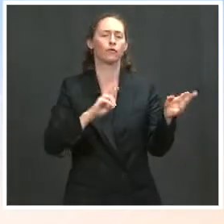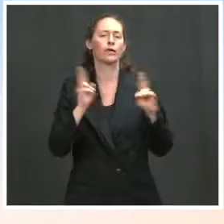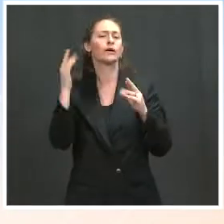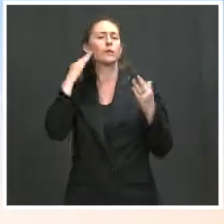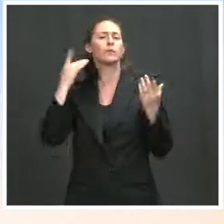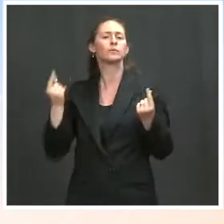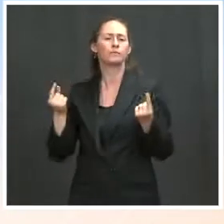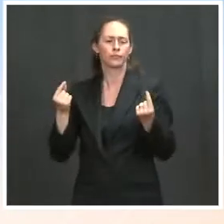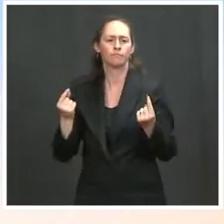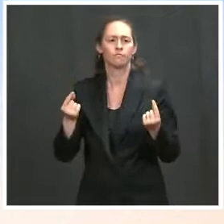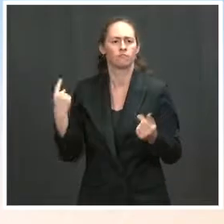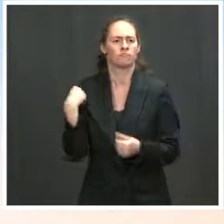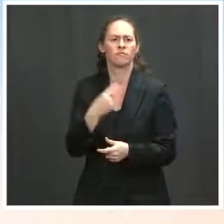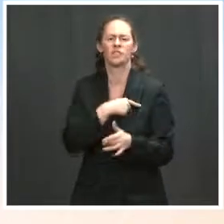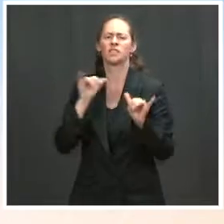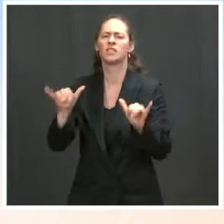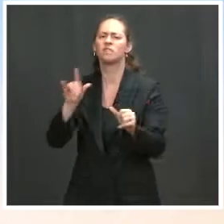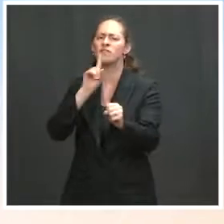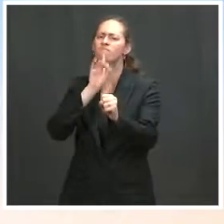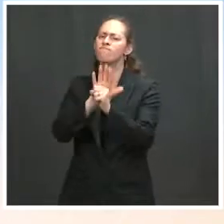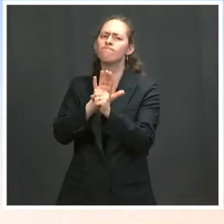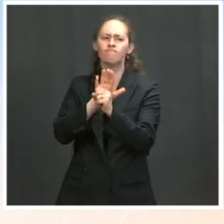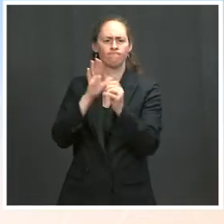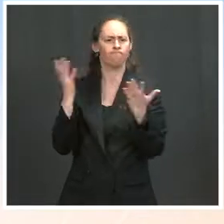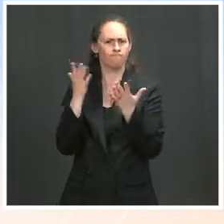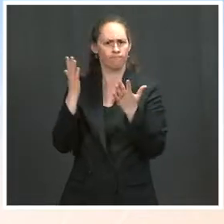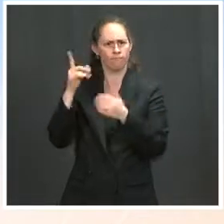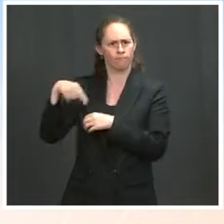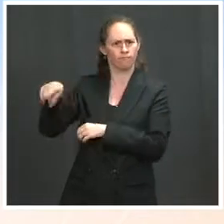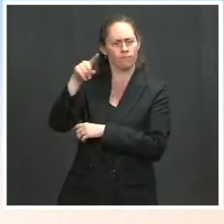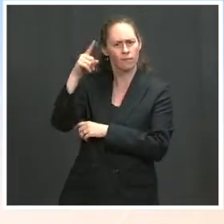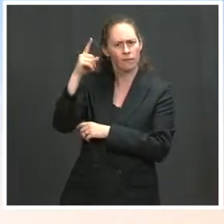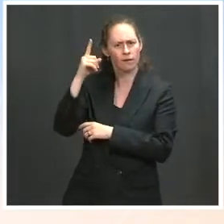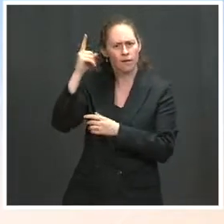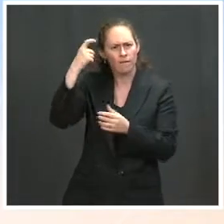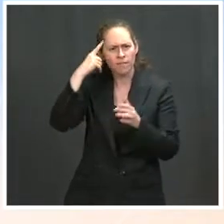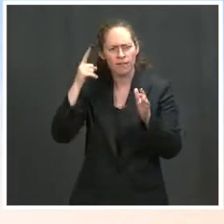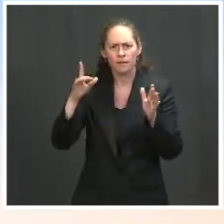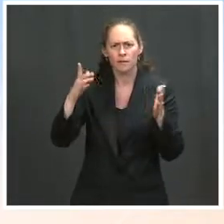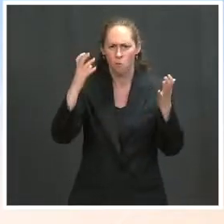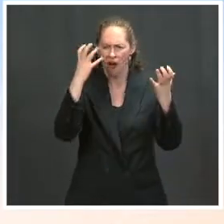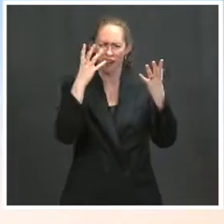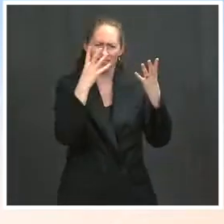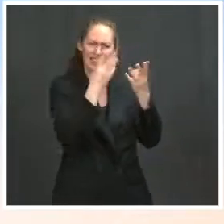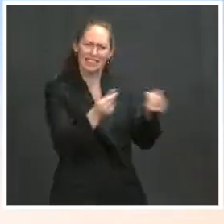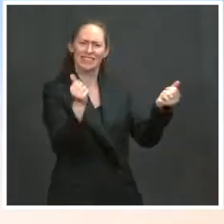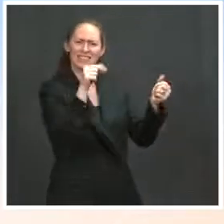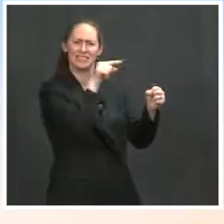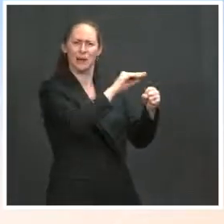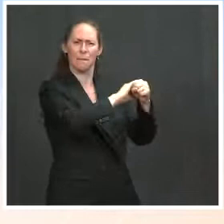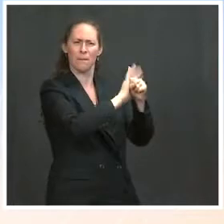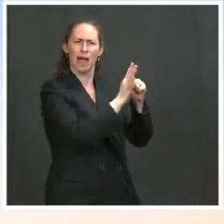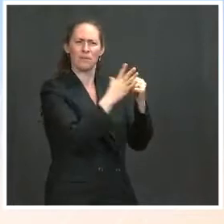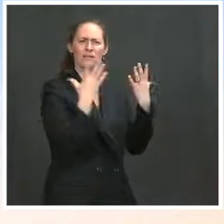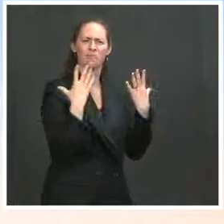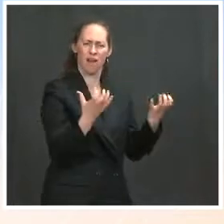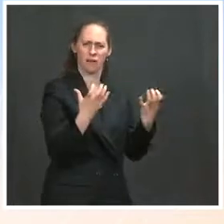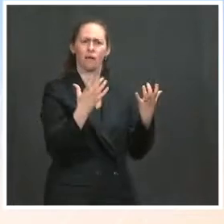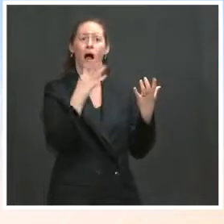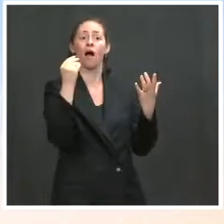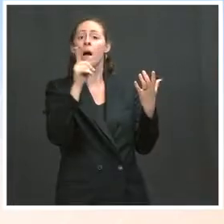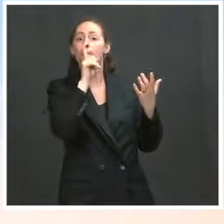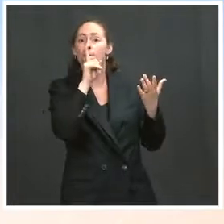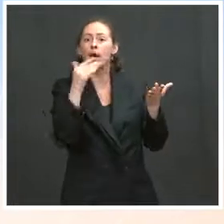doing everything to both understand and end this pandemic and to prevent future pandemics. This is why the president